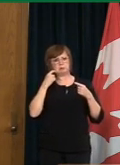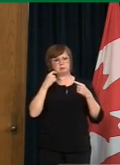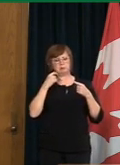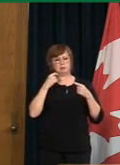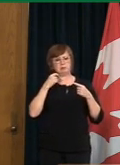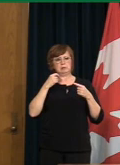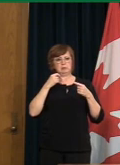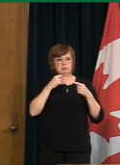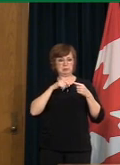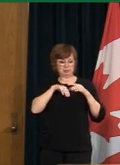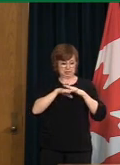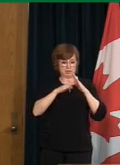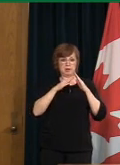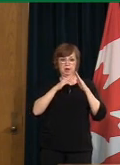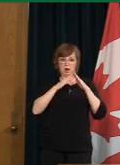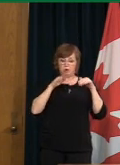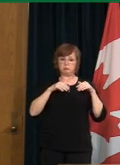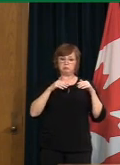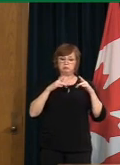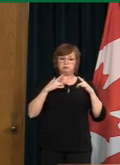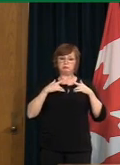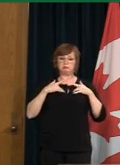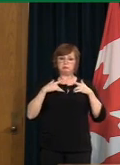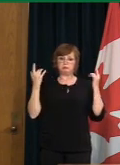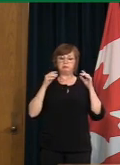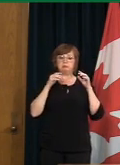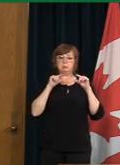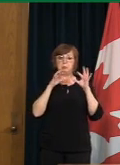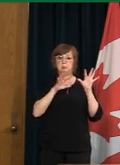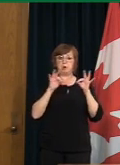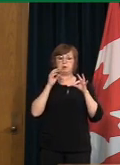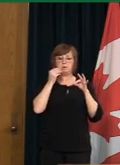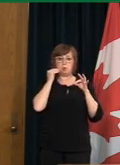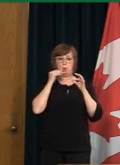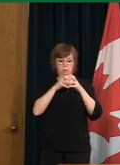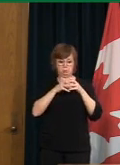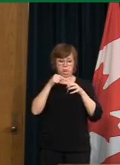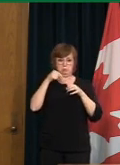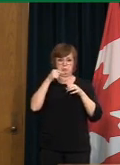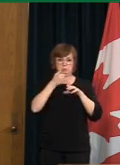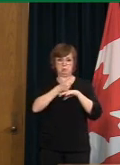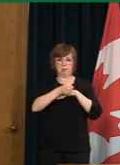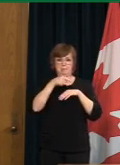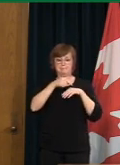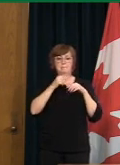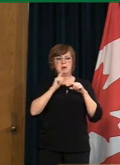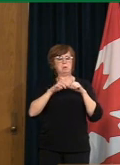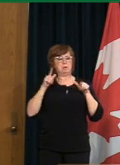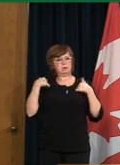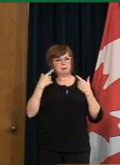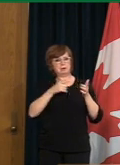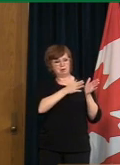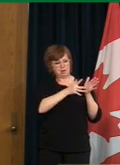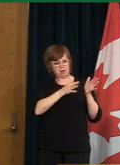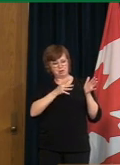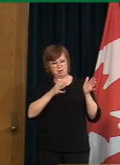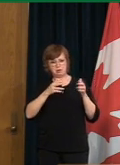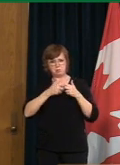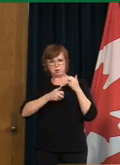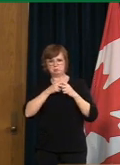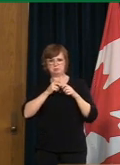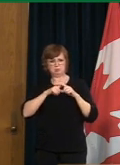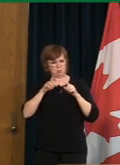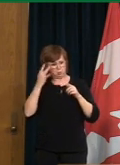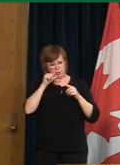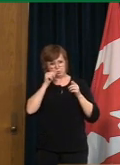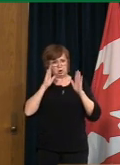great if we're able to just pinpoint 1 or 2 venues or 1 or 2 activities where this spread is occurring and just restrict those